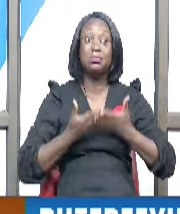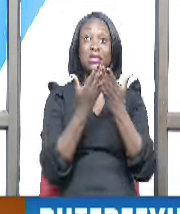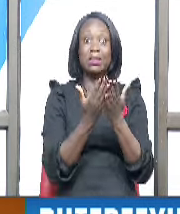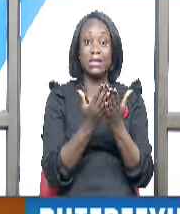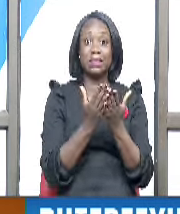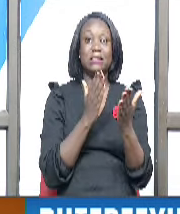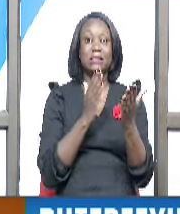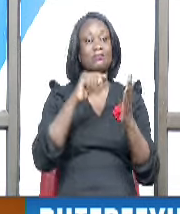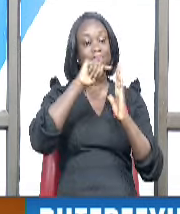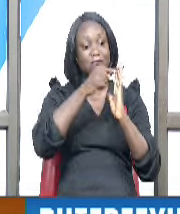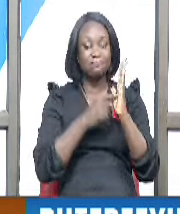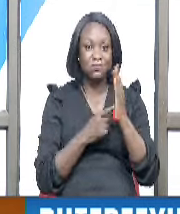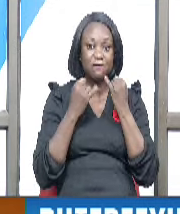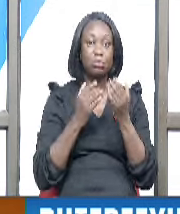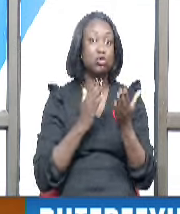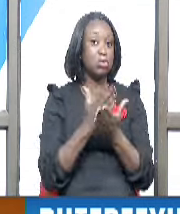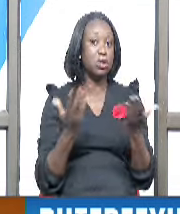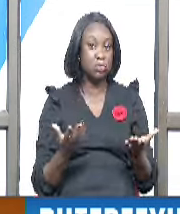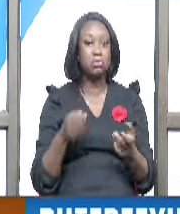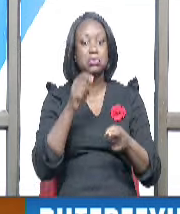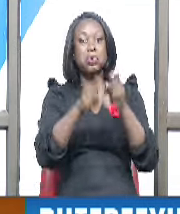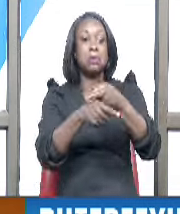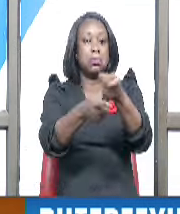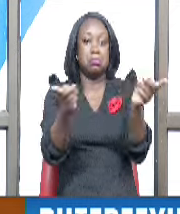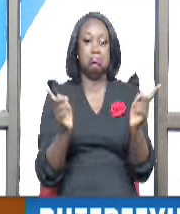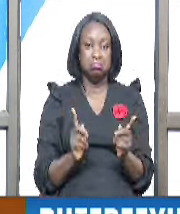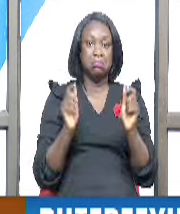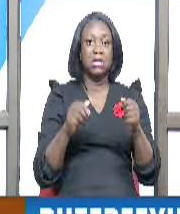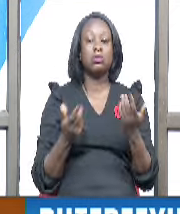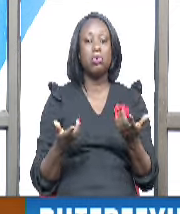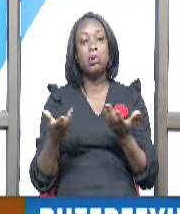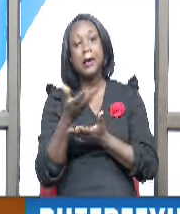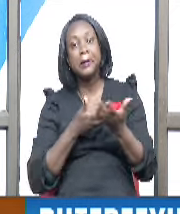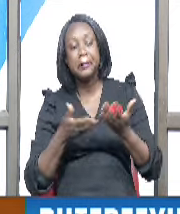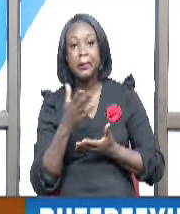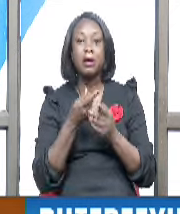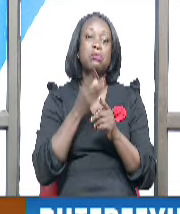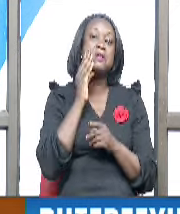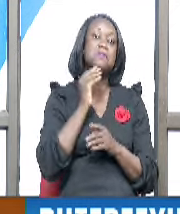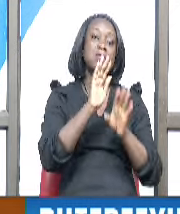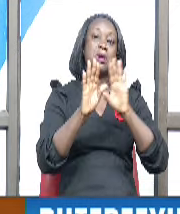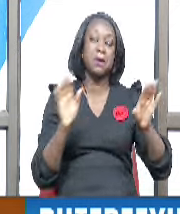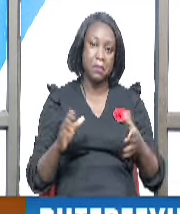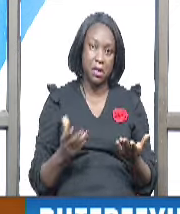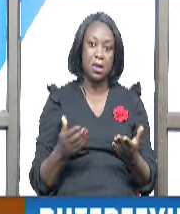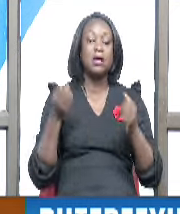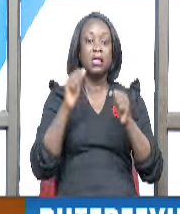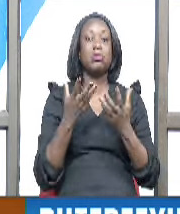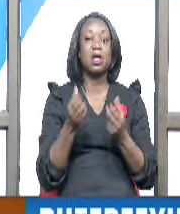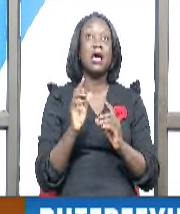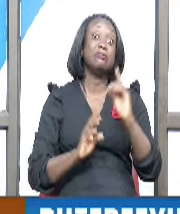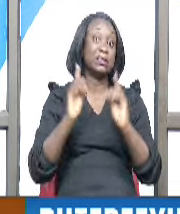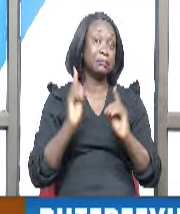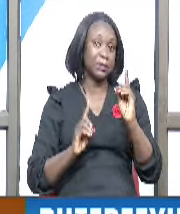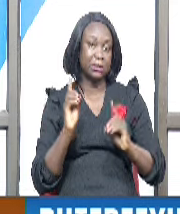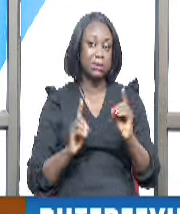you can raise anecdotes, you know, people can talk about their lived experiences, and you can have robust debates.